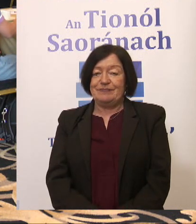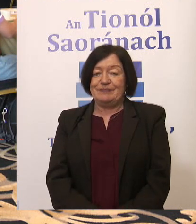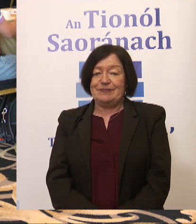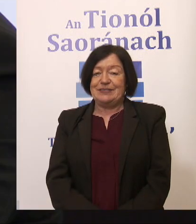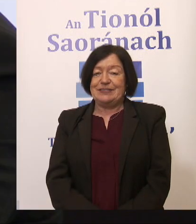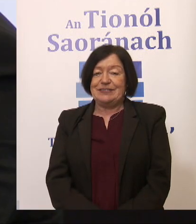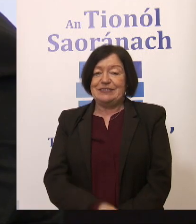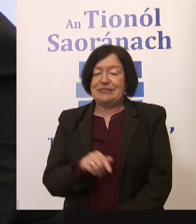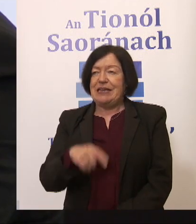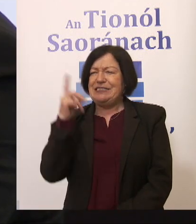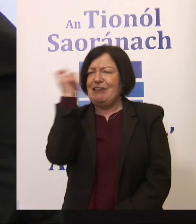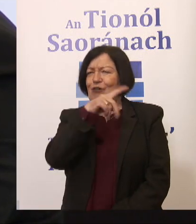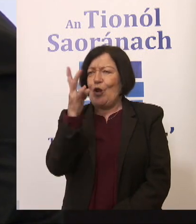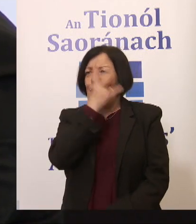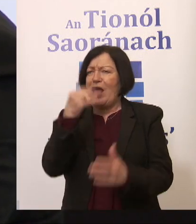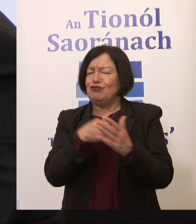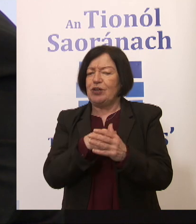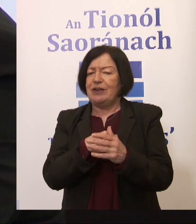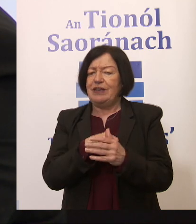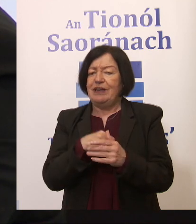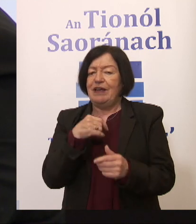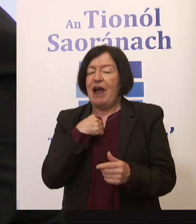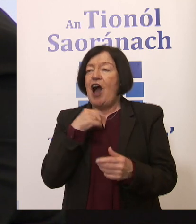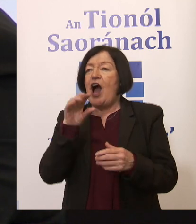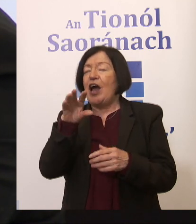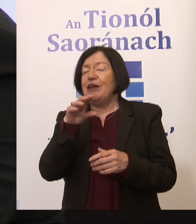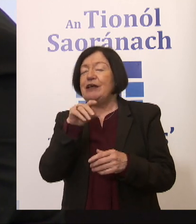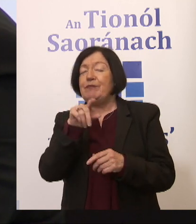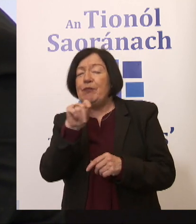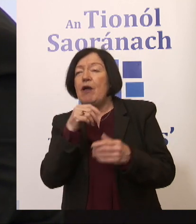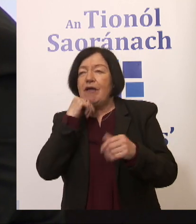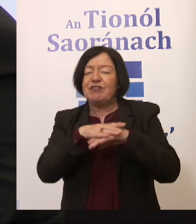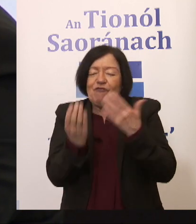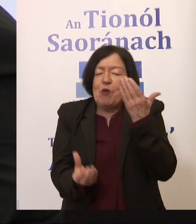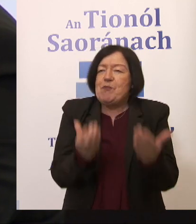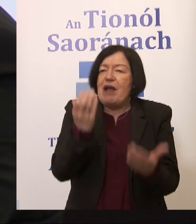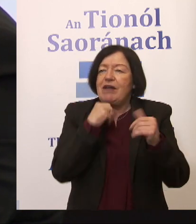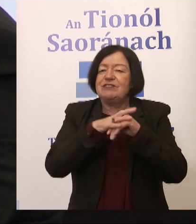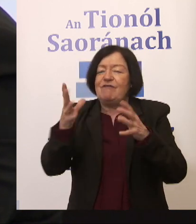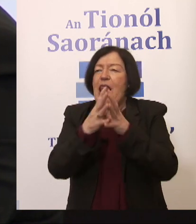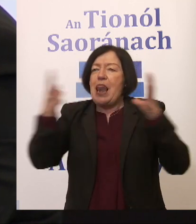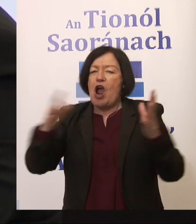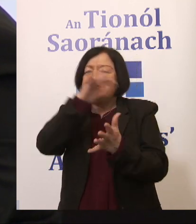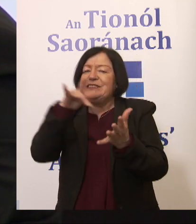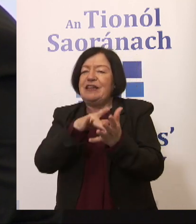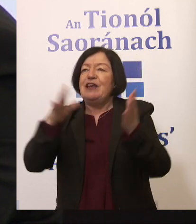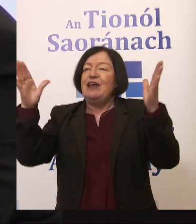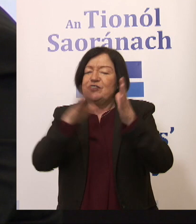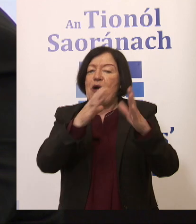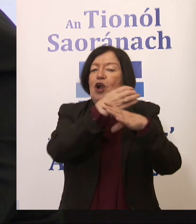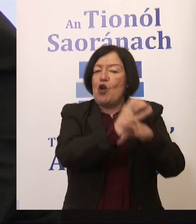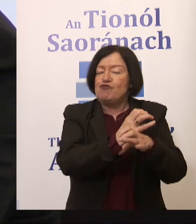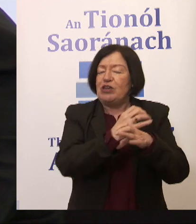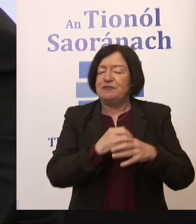that difficult question. I suppose I took them as comparators, as I say, based on large cities in small states. So I sort of said maybe these are sort of